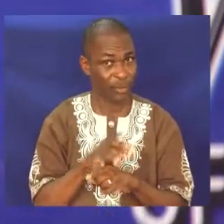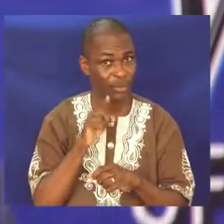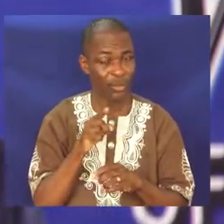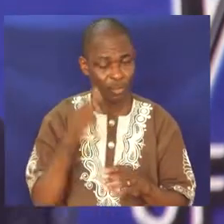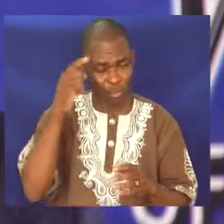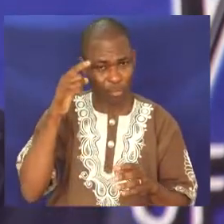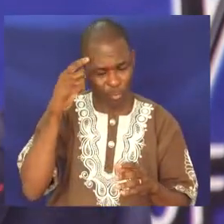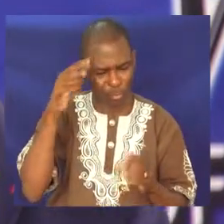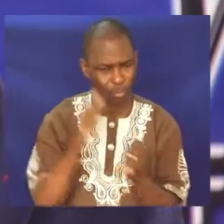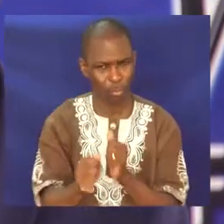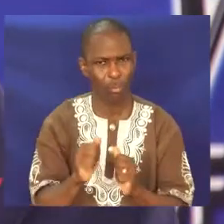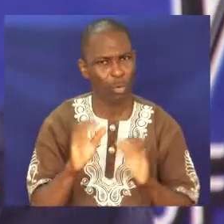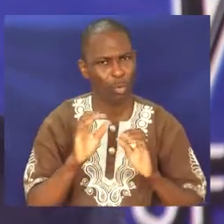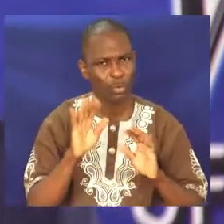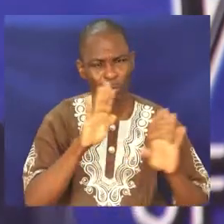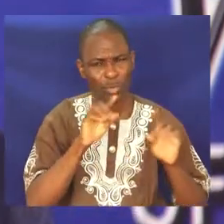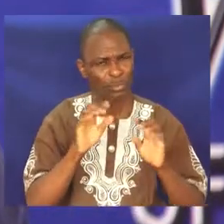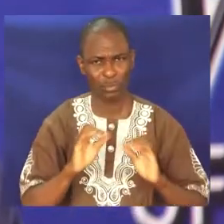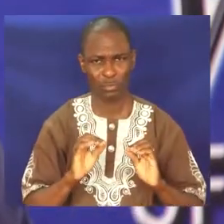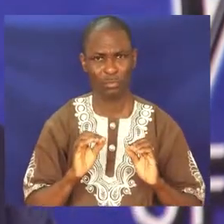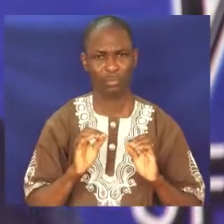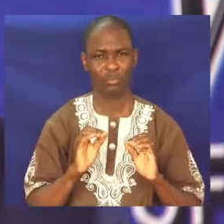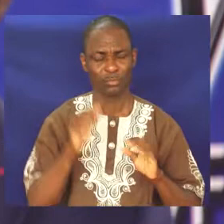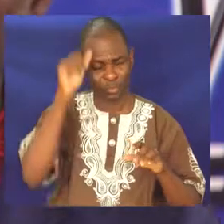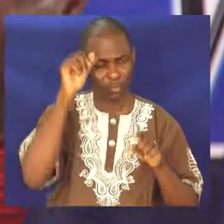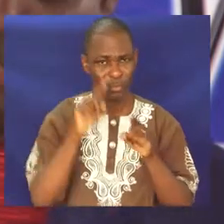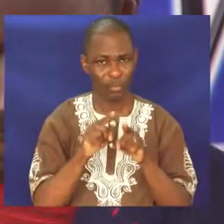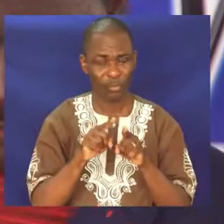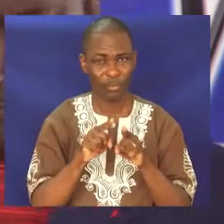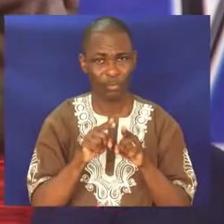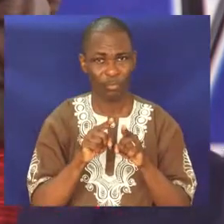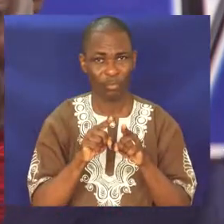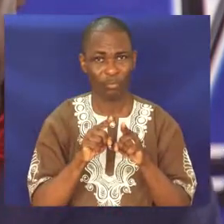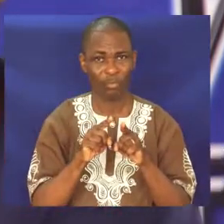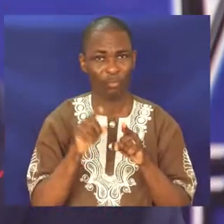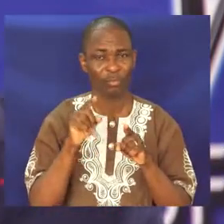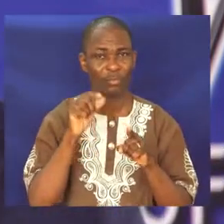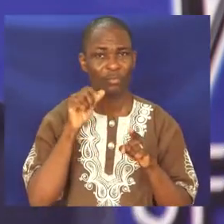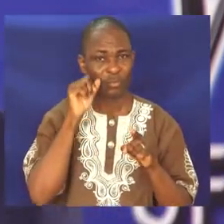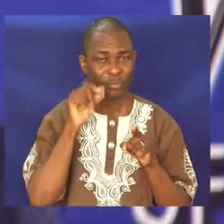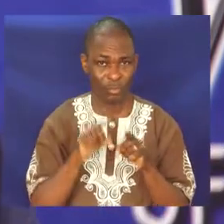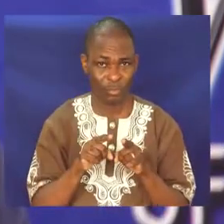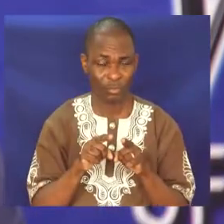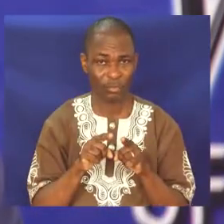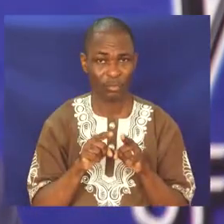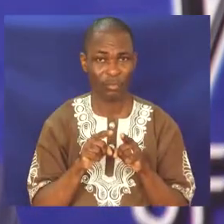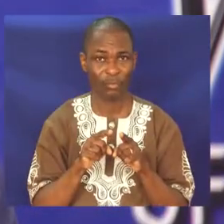enkofo ha obiara ento ho so ewo asase so edofopa ewutie me wonim